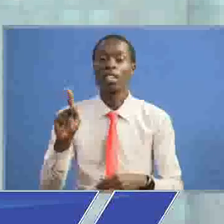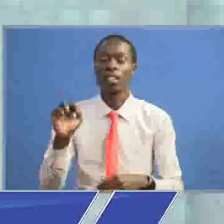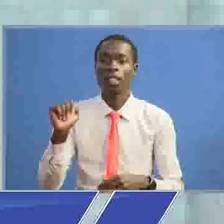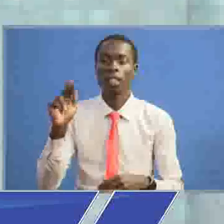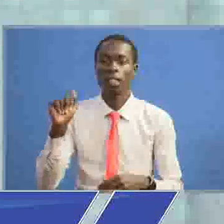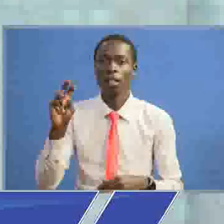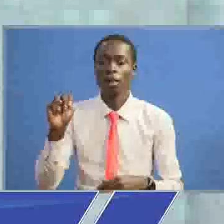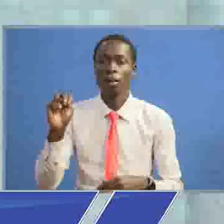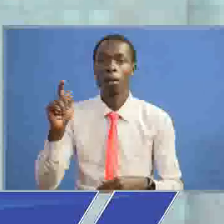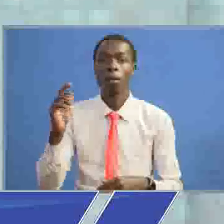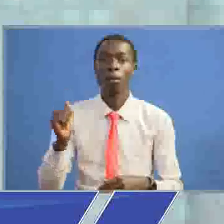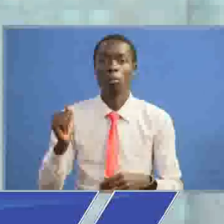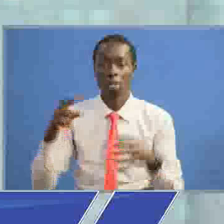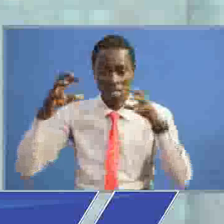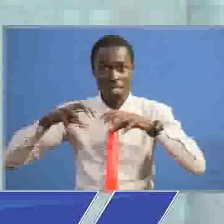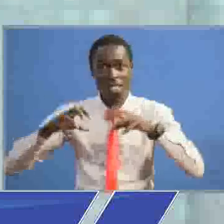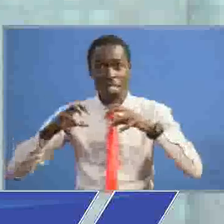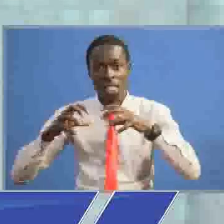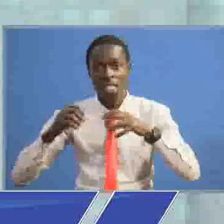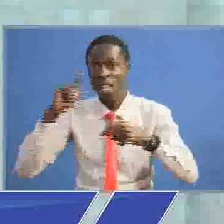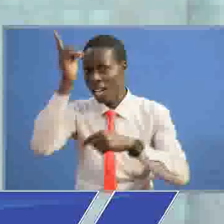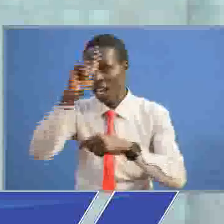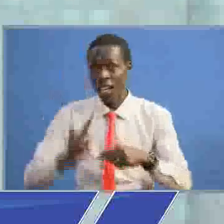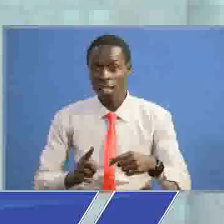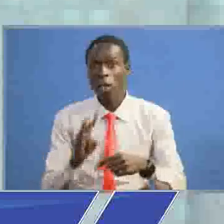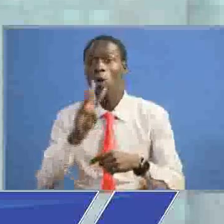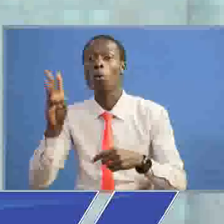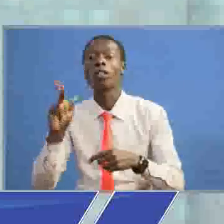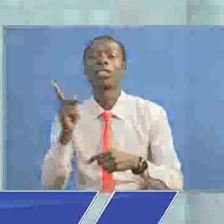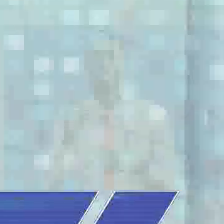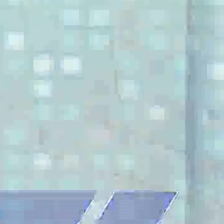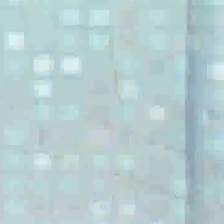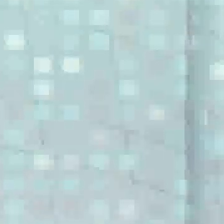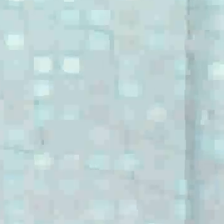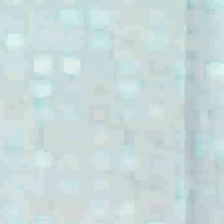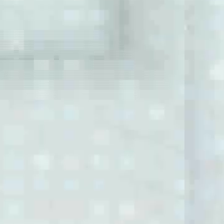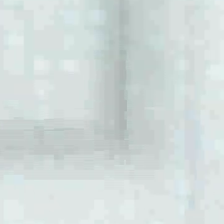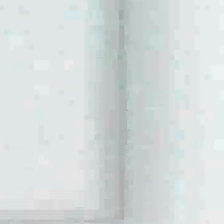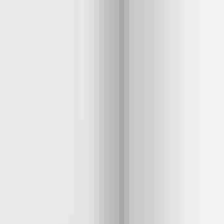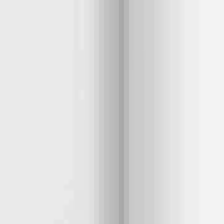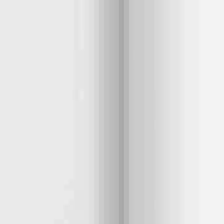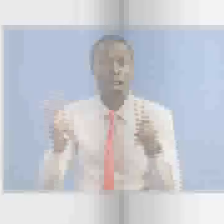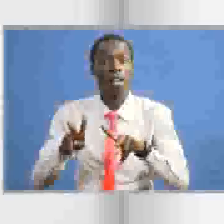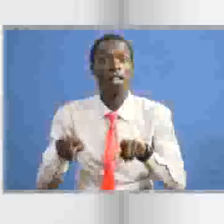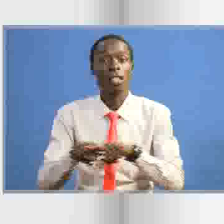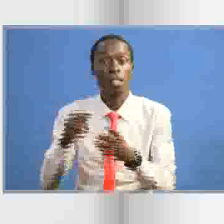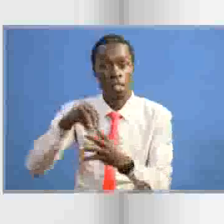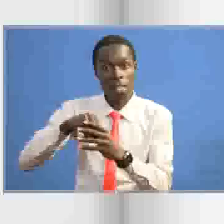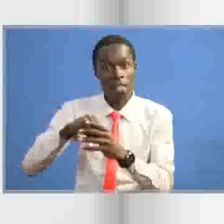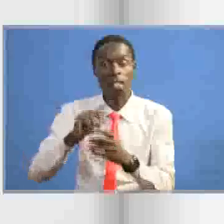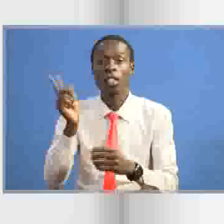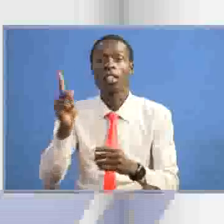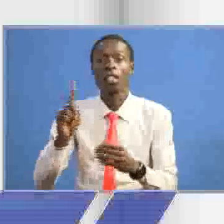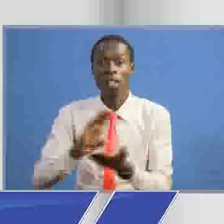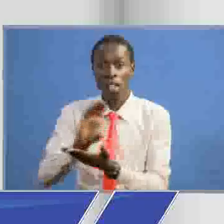there will be showers and thunderstorms over western Kenya southern and central Rift Valley this also includes Nairobi